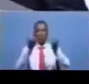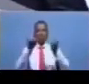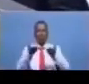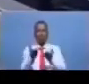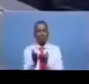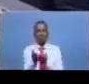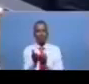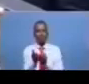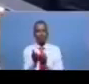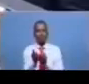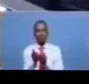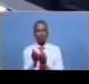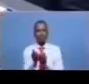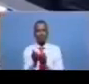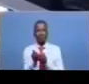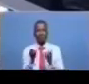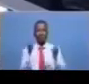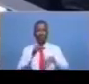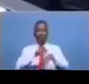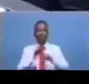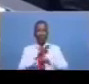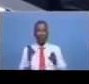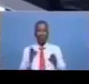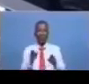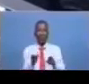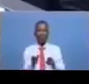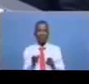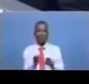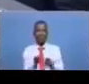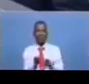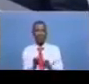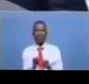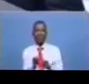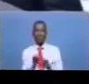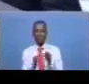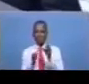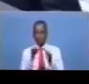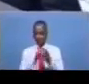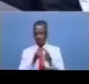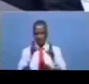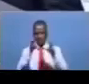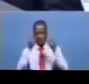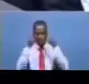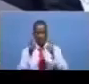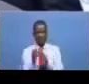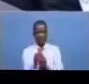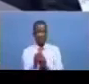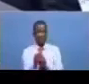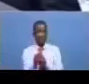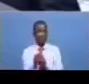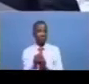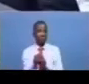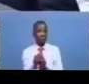Ghanaians at large will appreciate when that time comes. But, or if that time comes, let me put it that way.